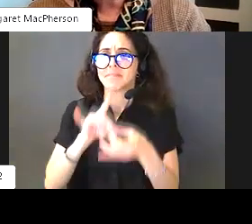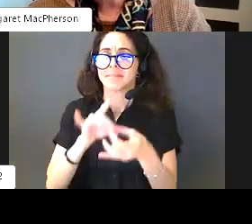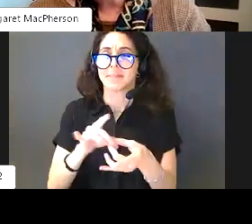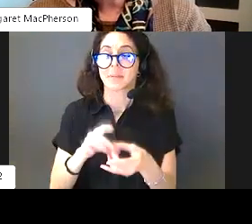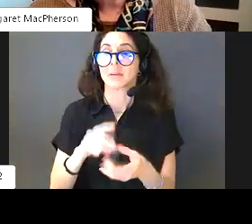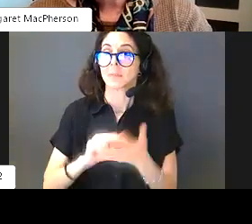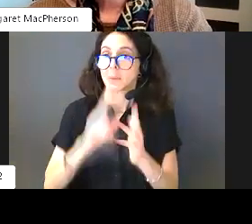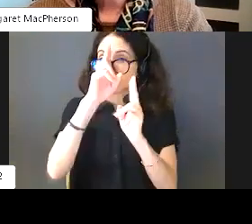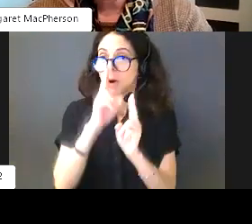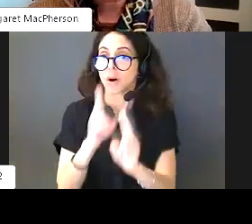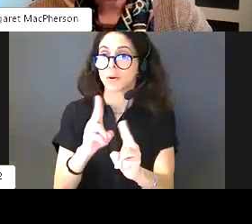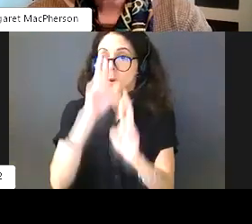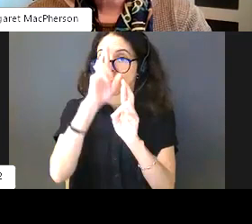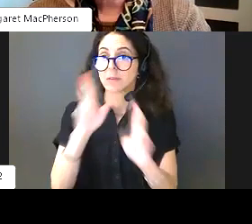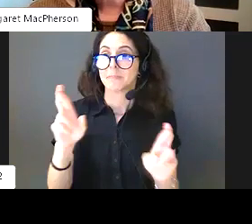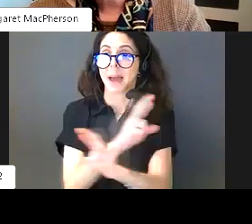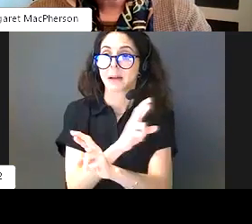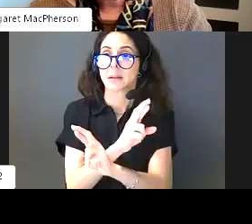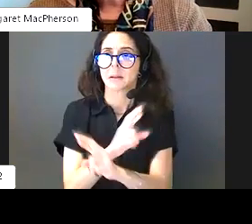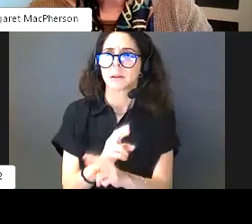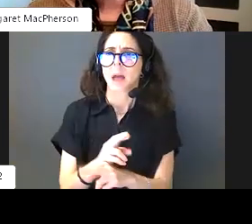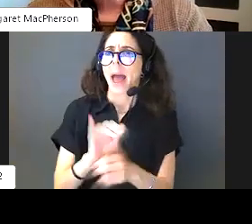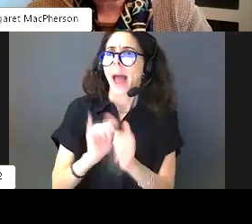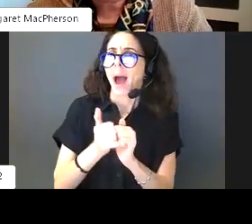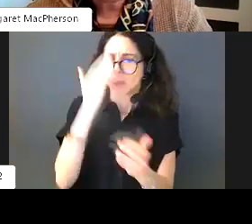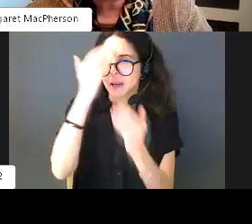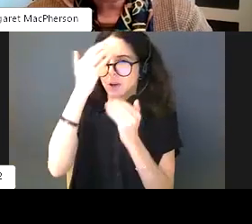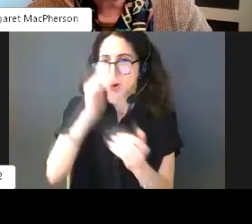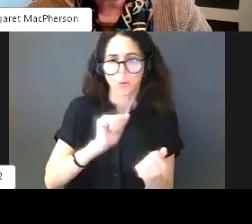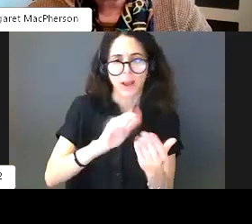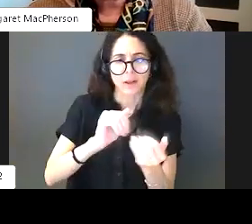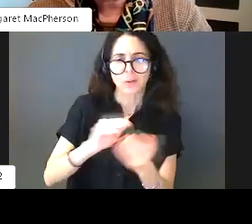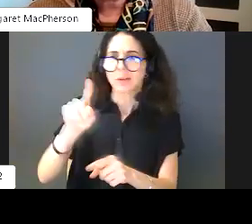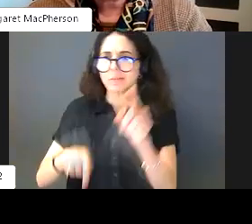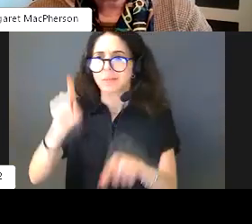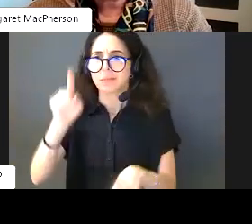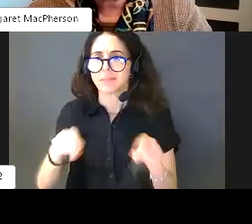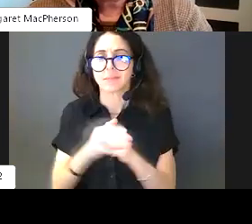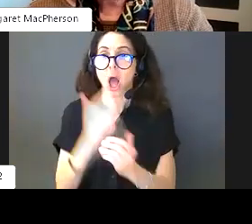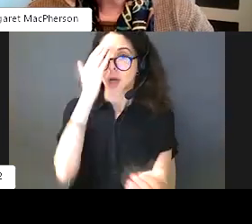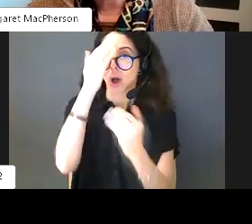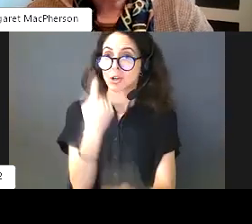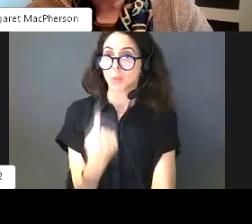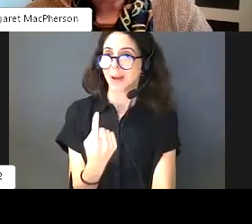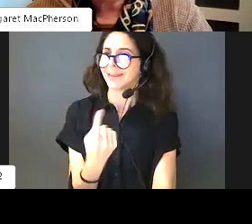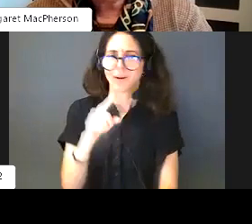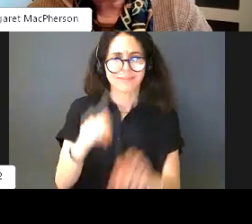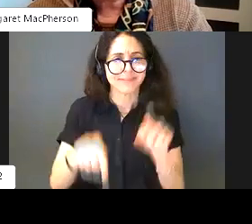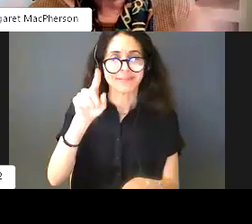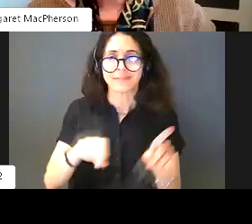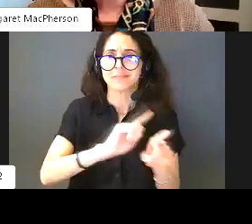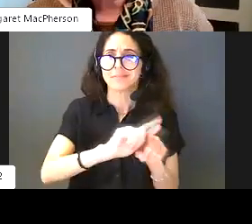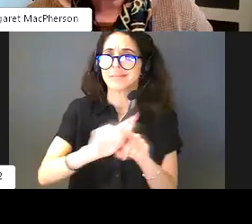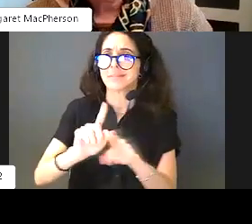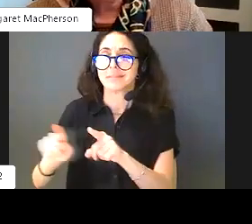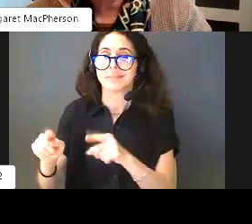honoring and respecting different ways of knowing, different kinds of knowledge that are available to us